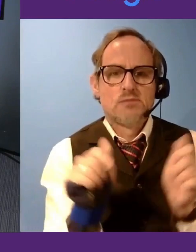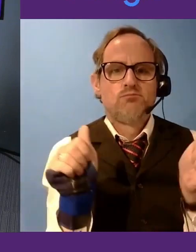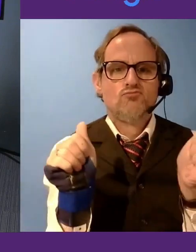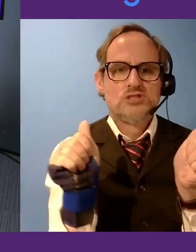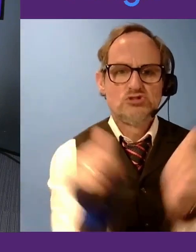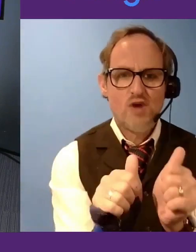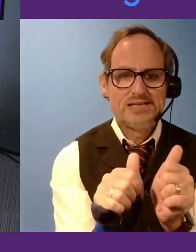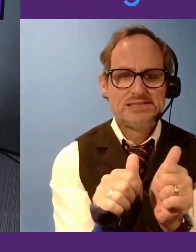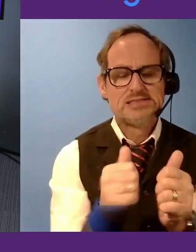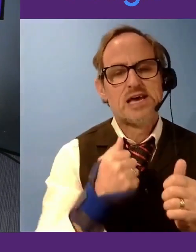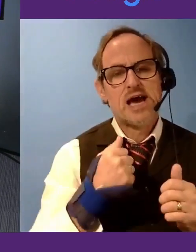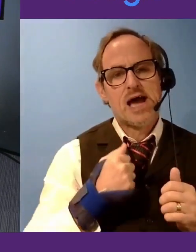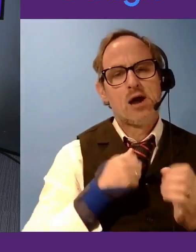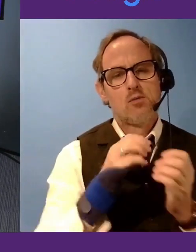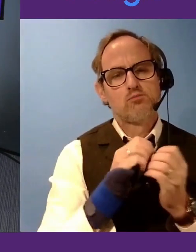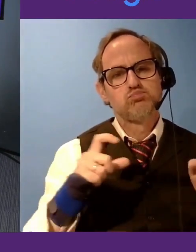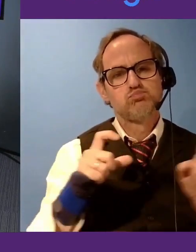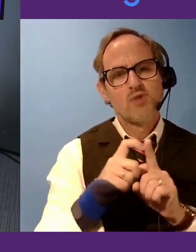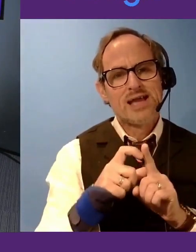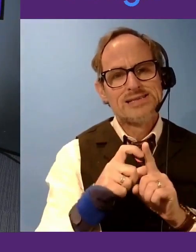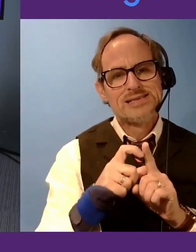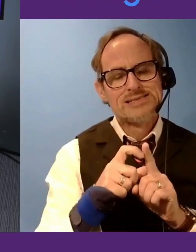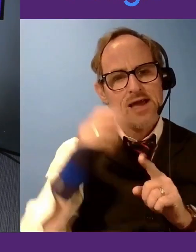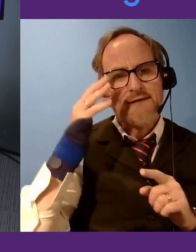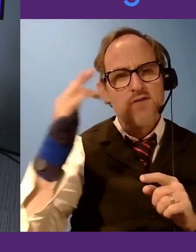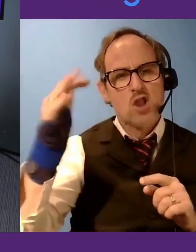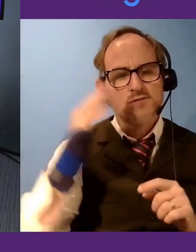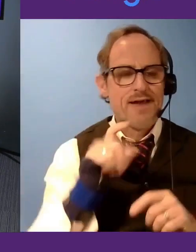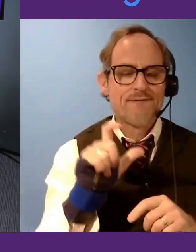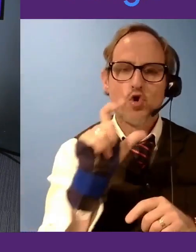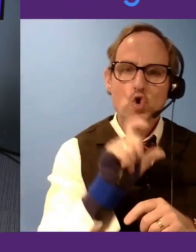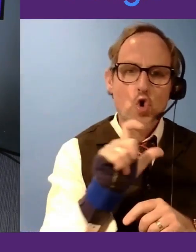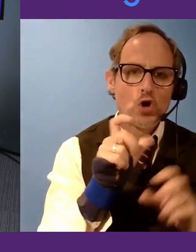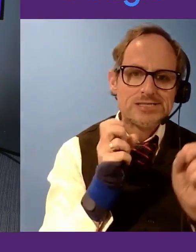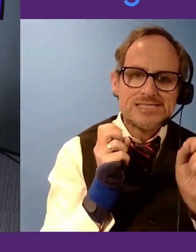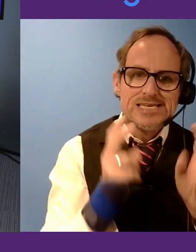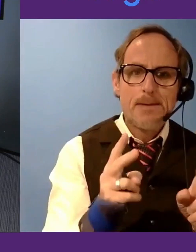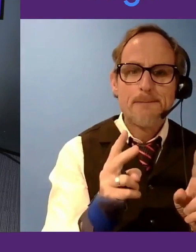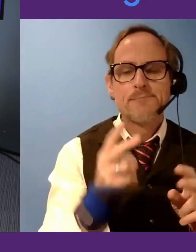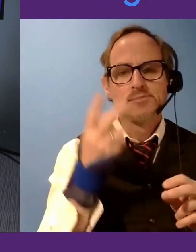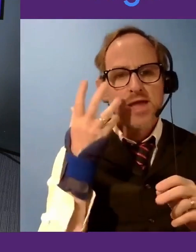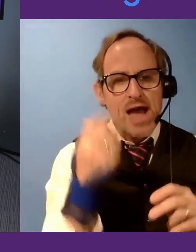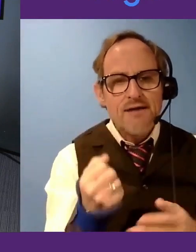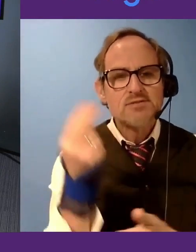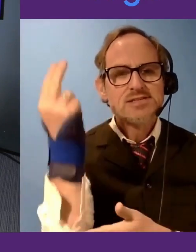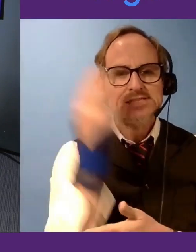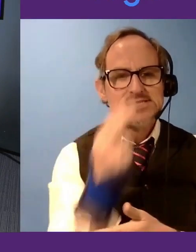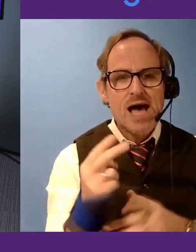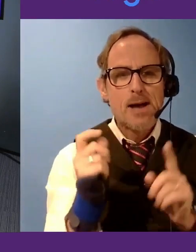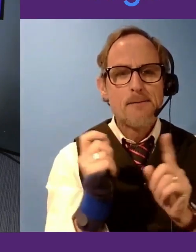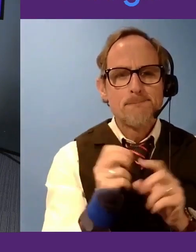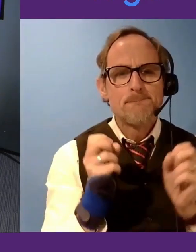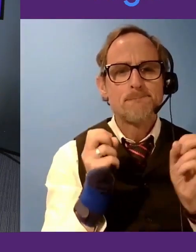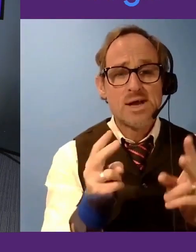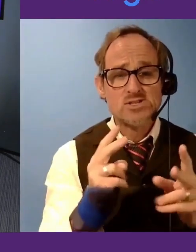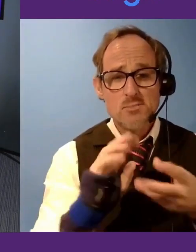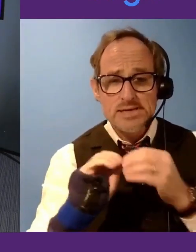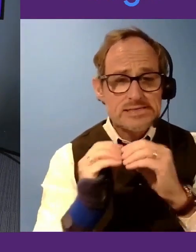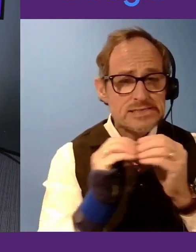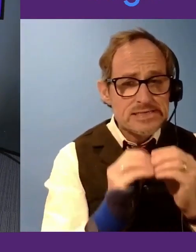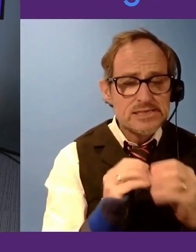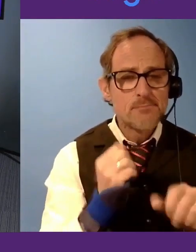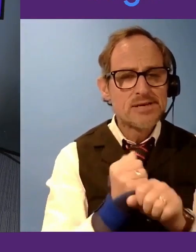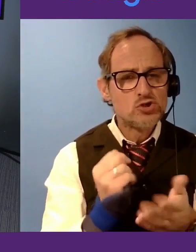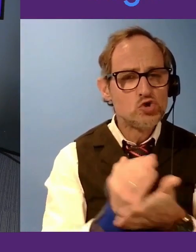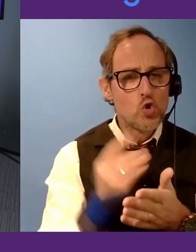we have colour schemes, we have design patterns, and those have actually been created to make sure that we'll cater to people who are colourblind, we'll